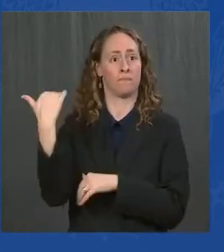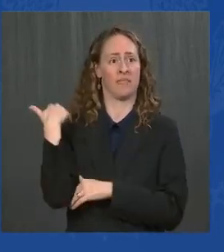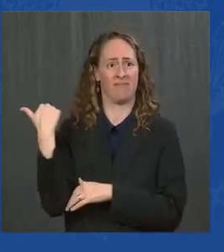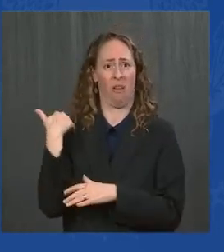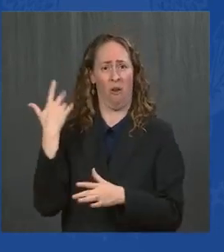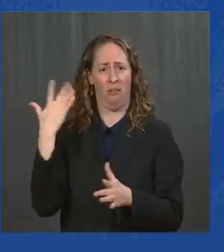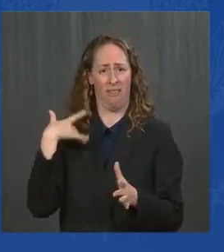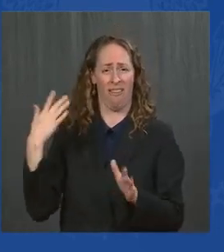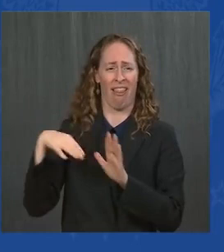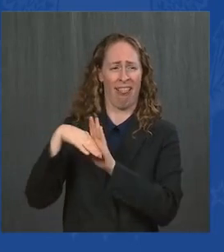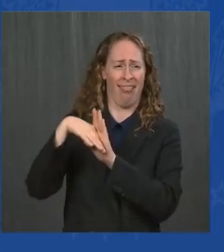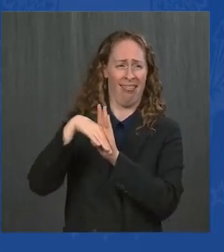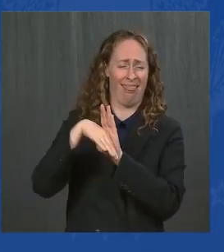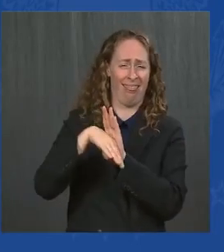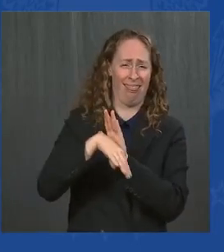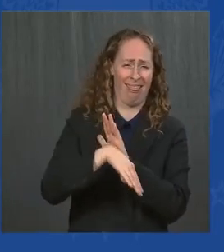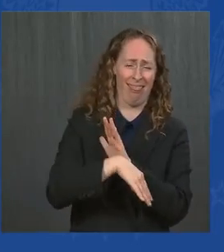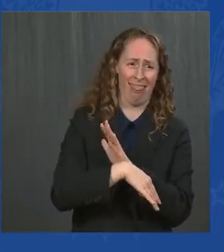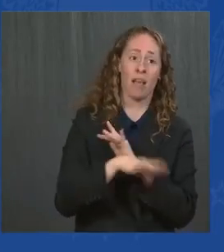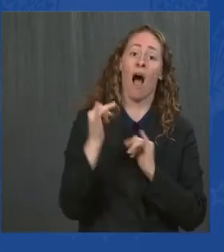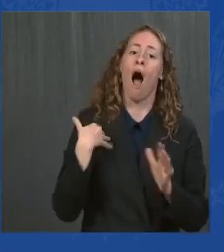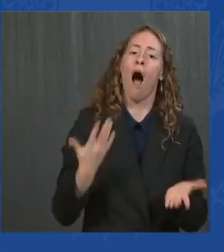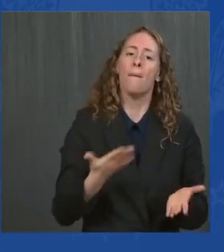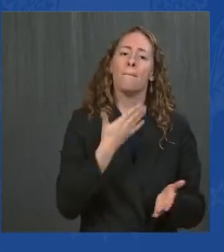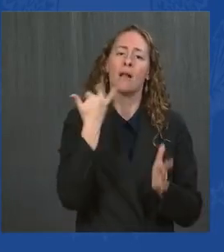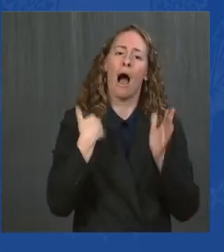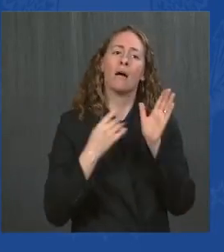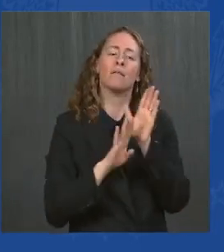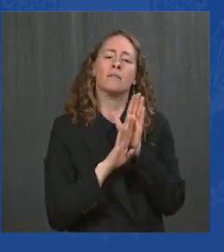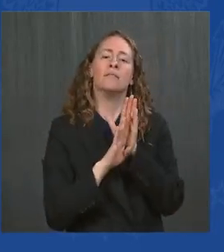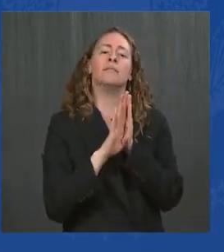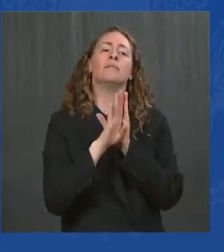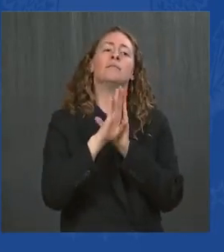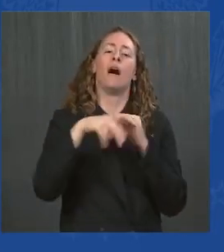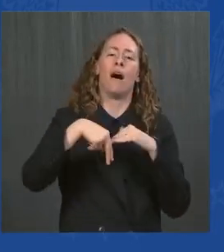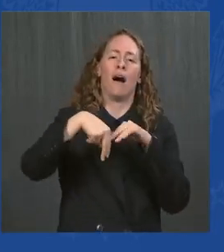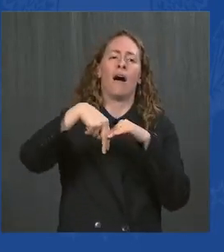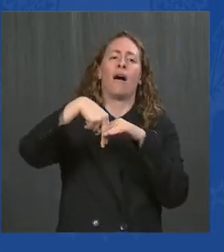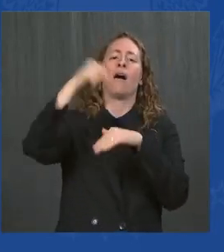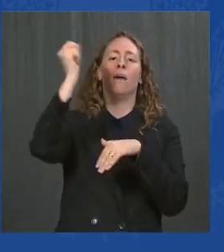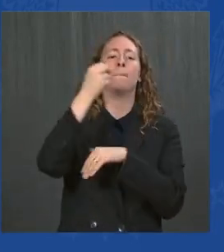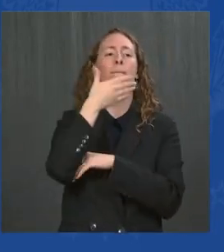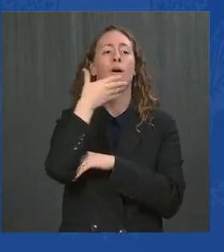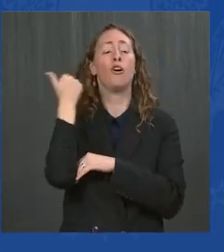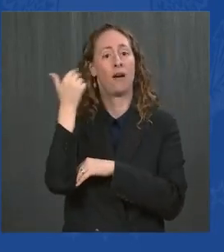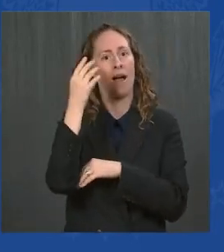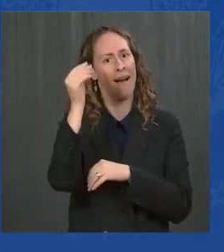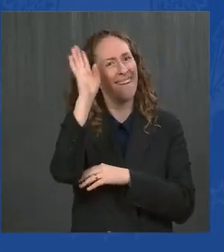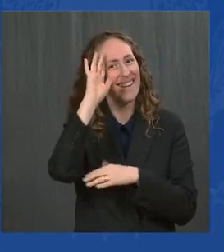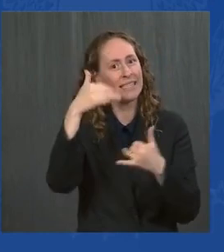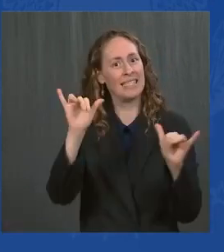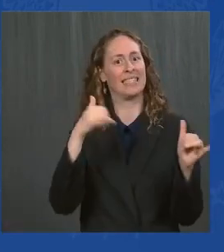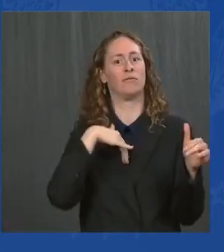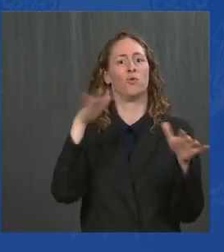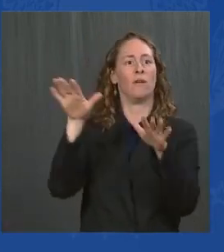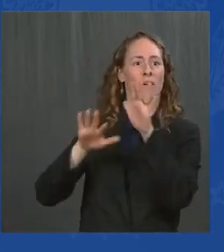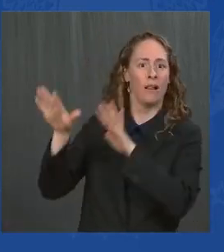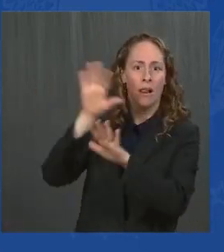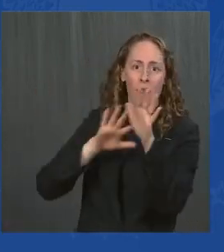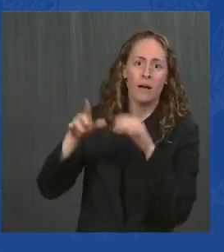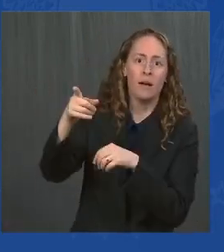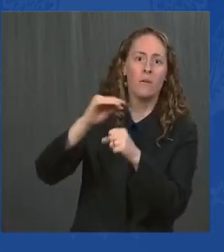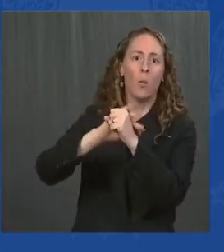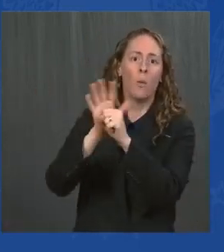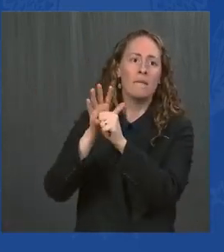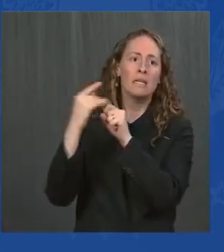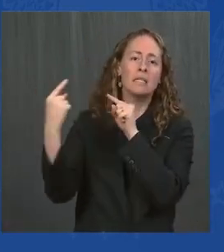and enabled us to grow our economy even as we continue to combat COVID. We are adding jobs, not losing